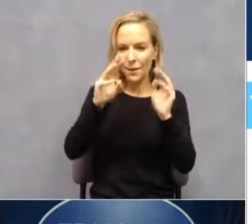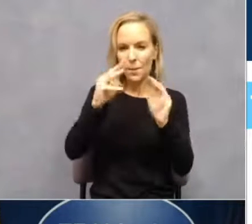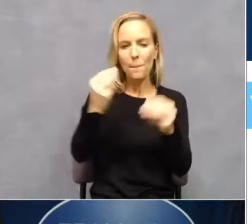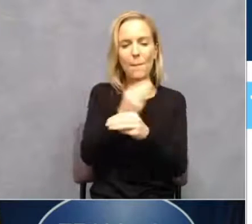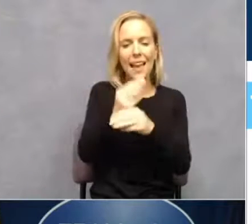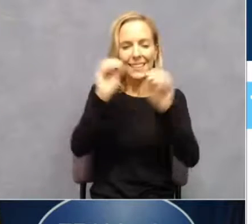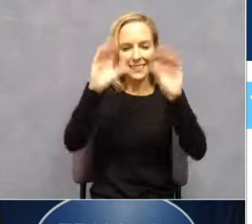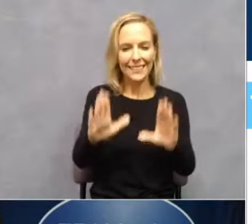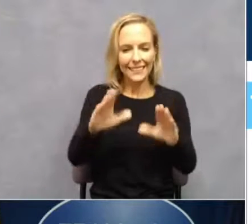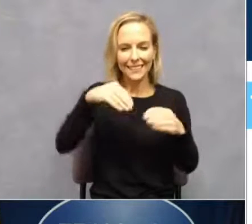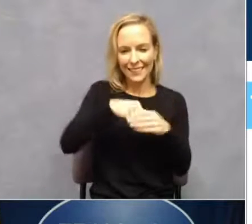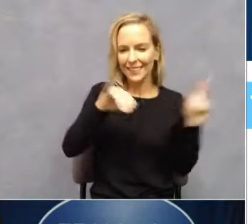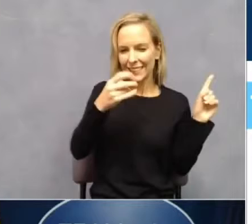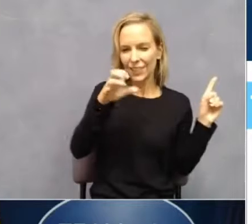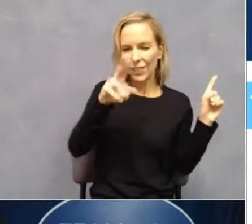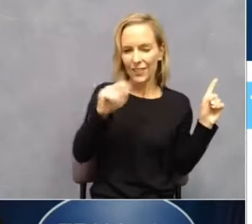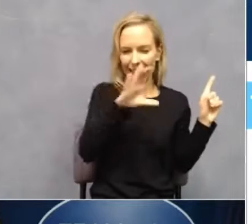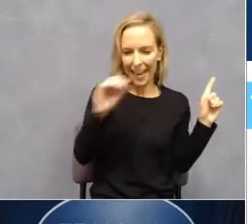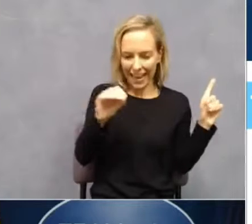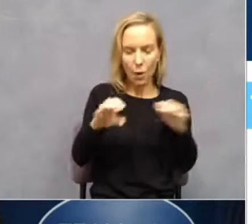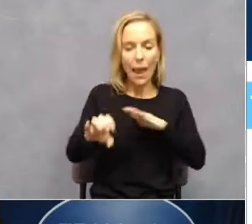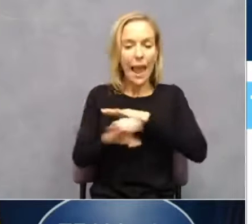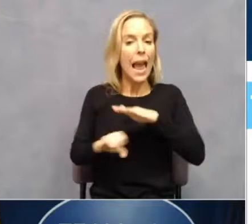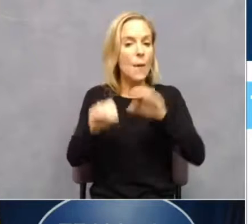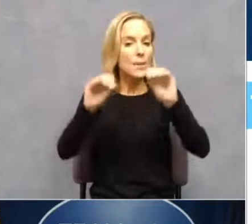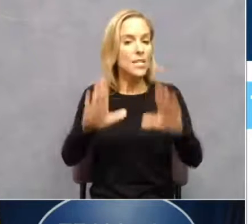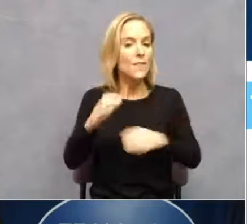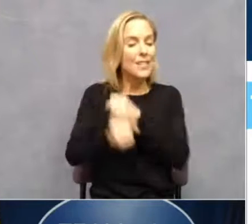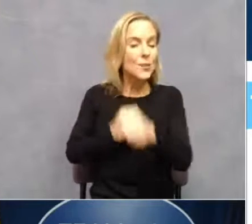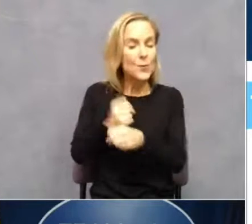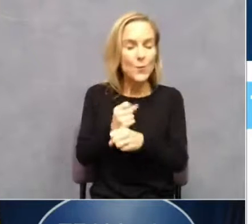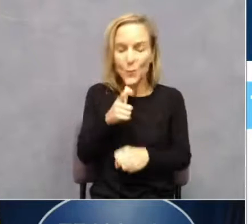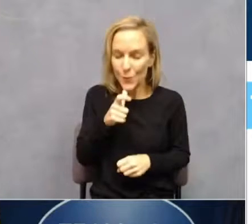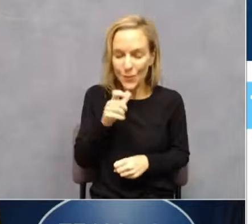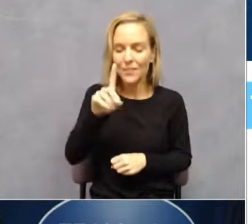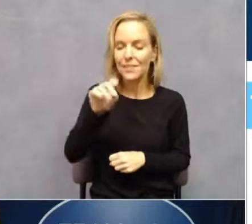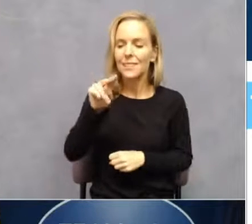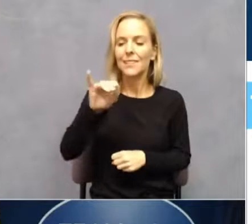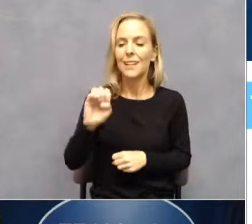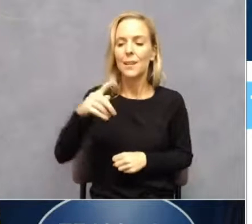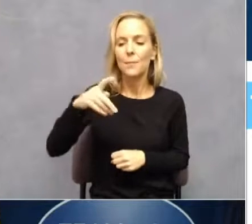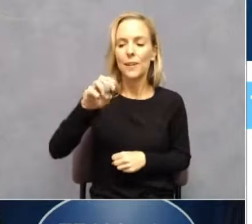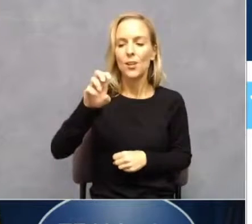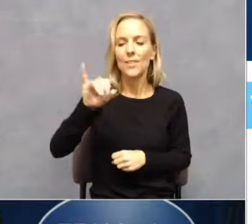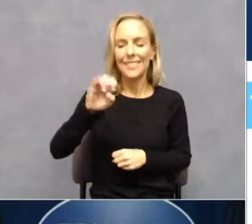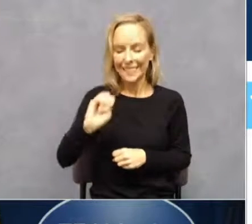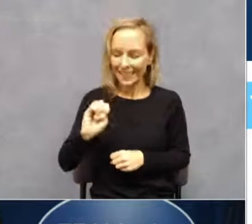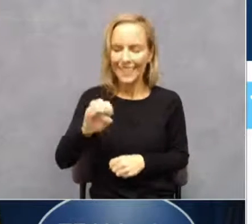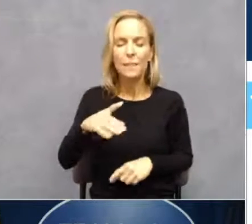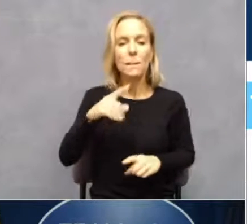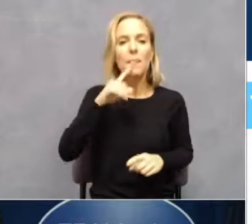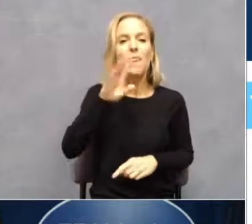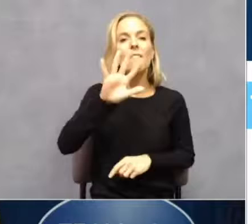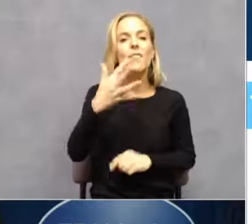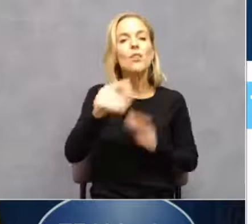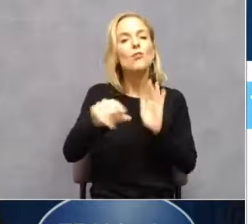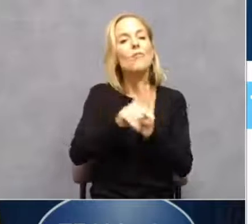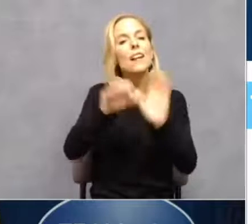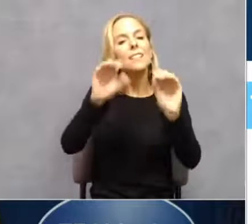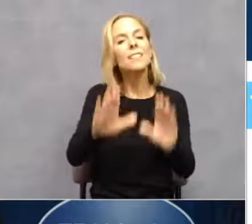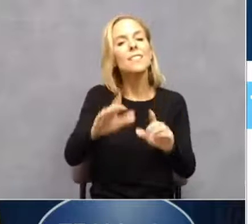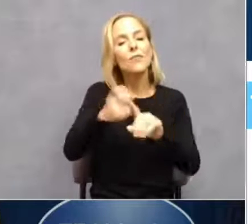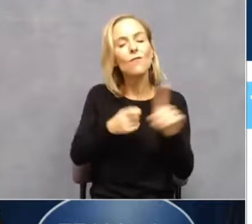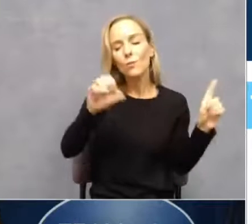Jefferson County. The elementary teacher of the year is Donnie Piercy, a 5th grade teacher from Stonewall Elementary in Fayette